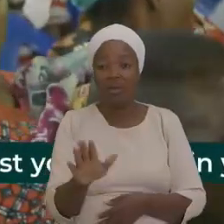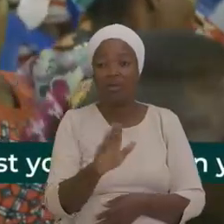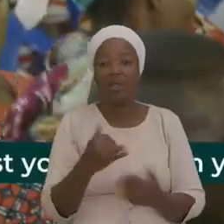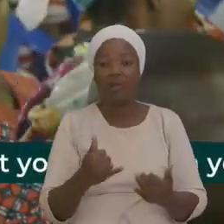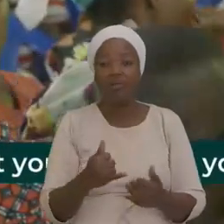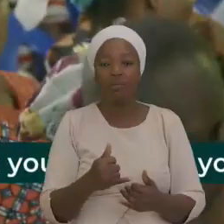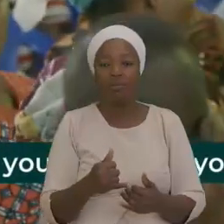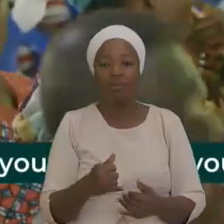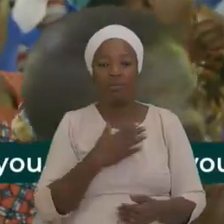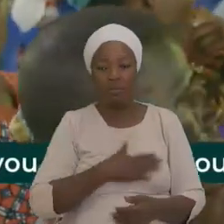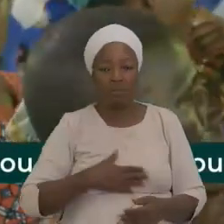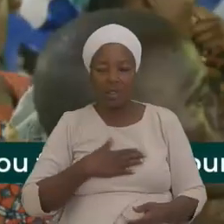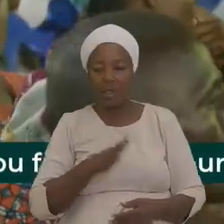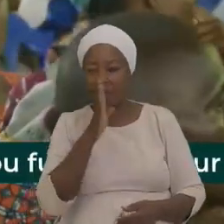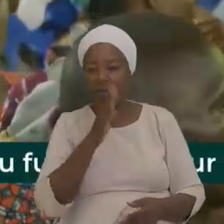Please hurry up.